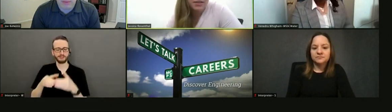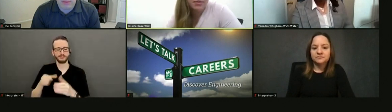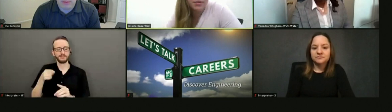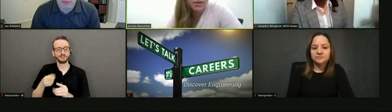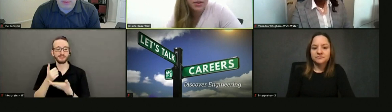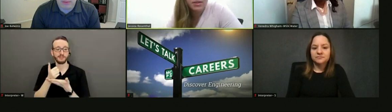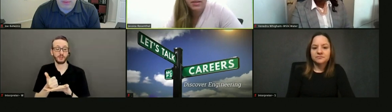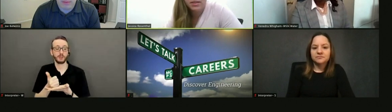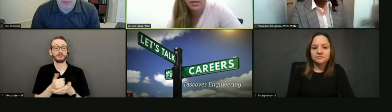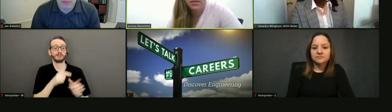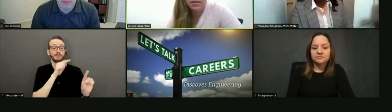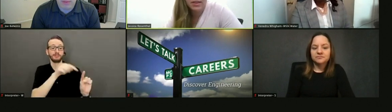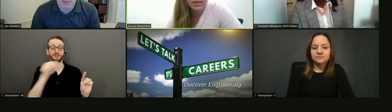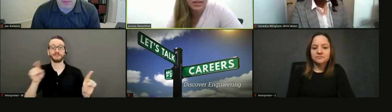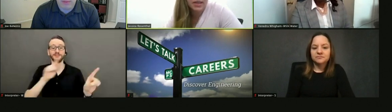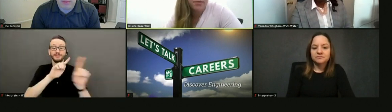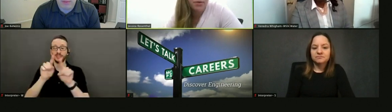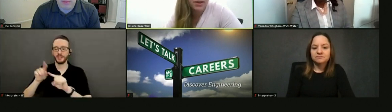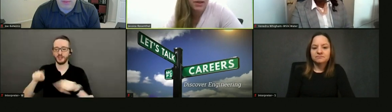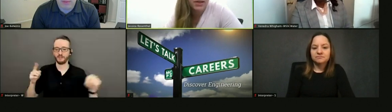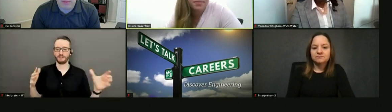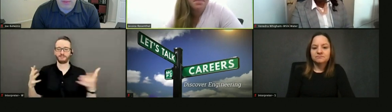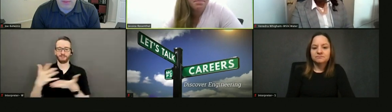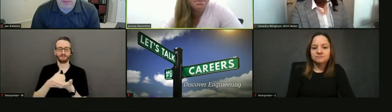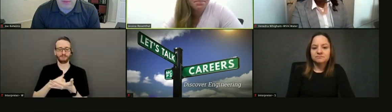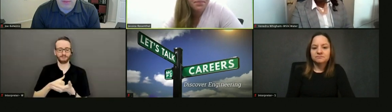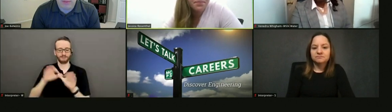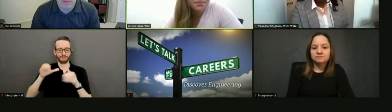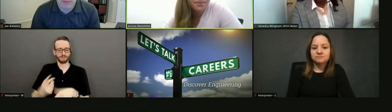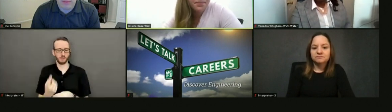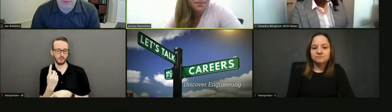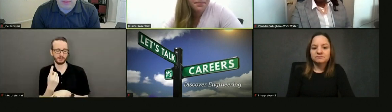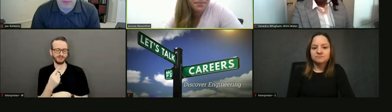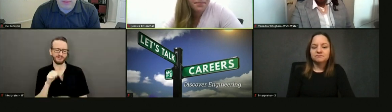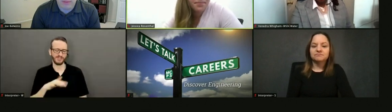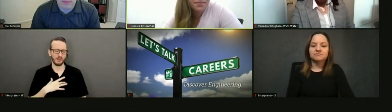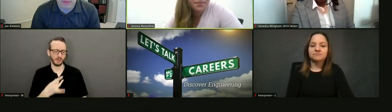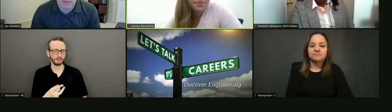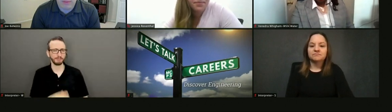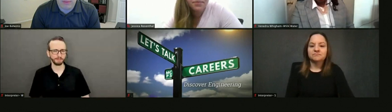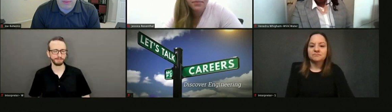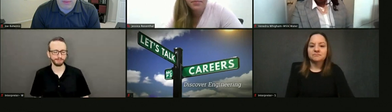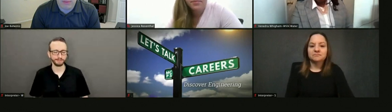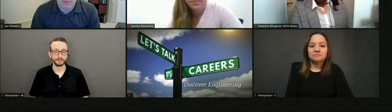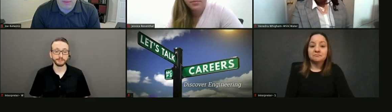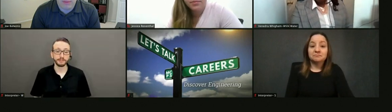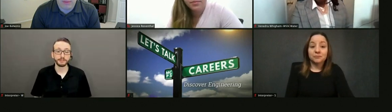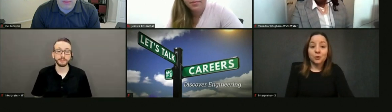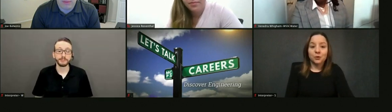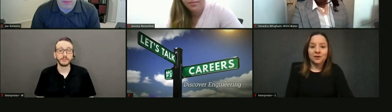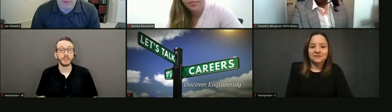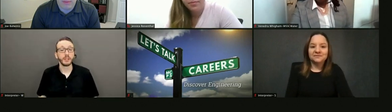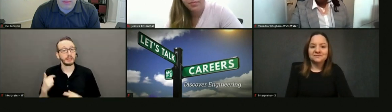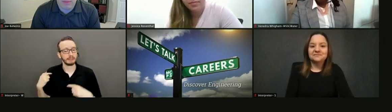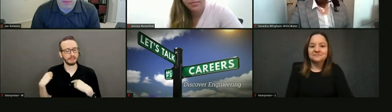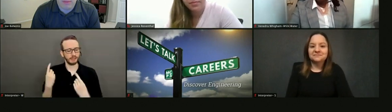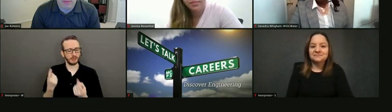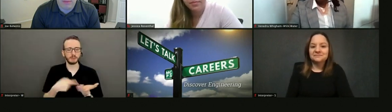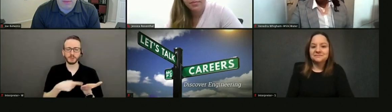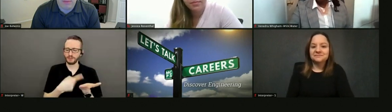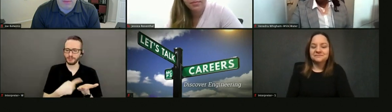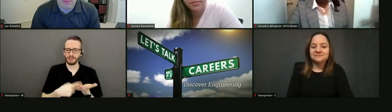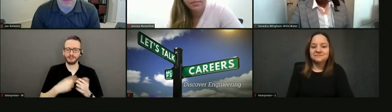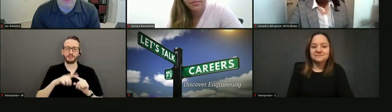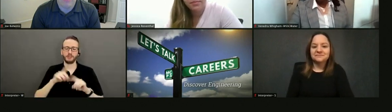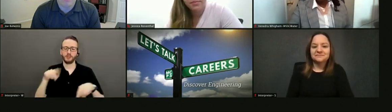ties together a lot of different fields. So that's kind of why I like it. So, you know, as we've discussed, there's so many